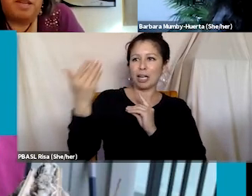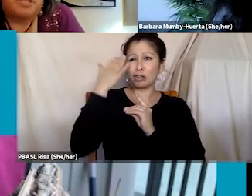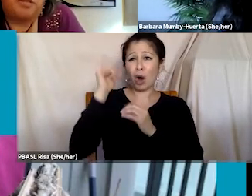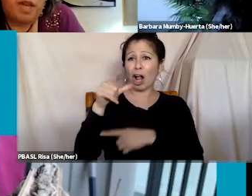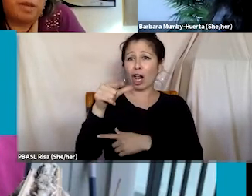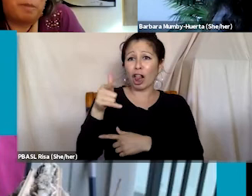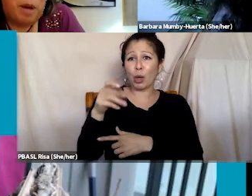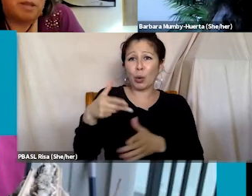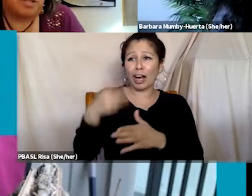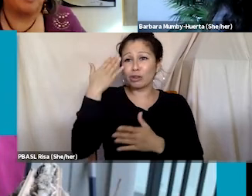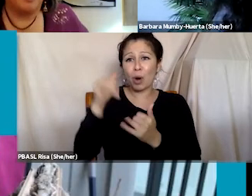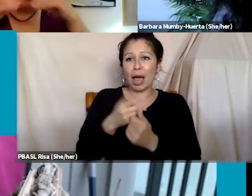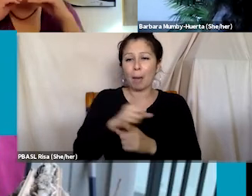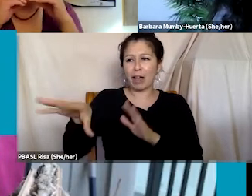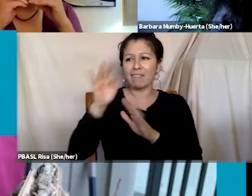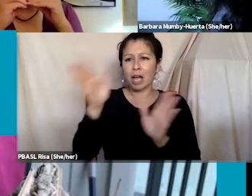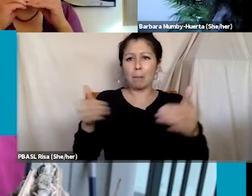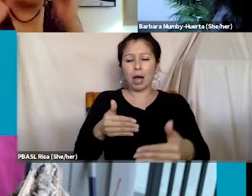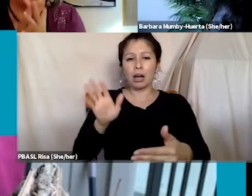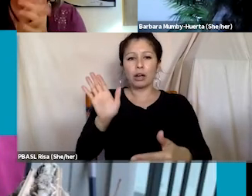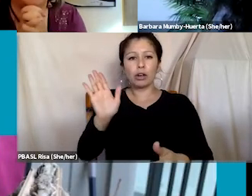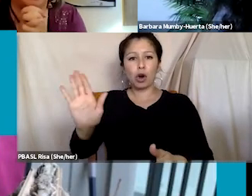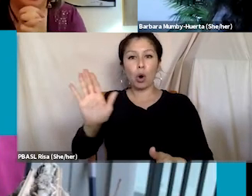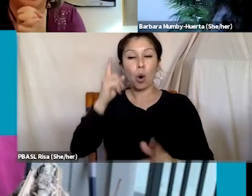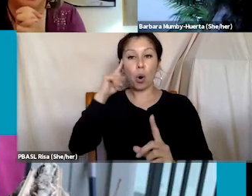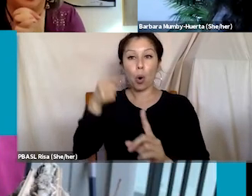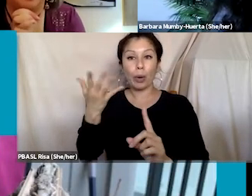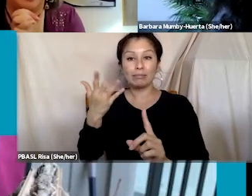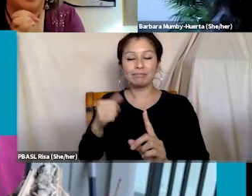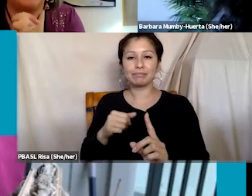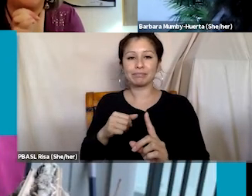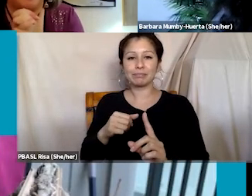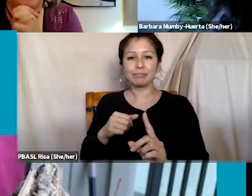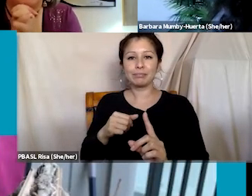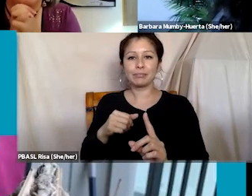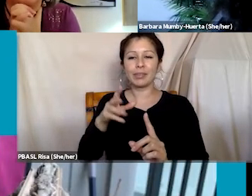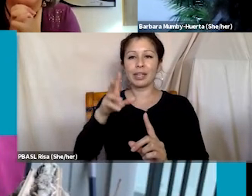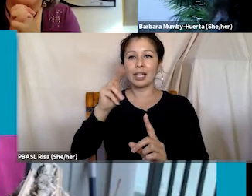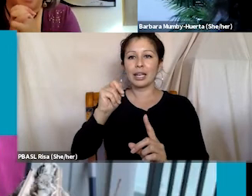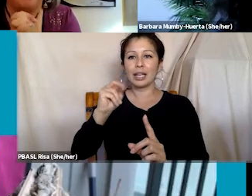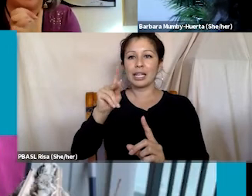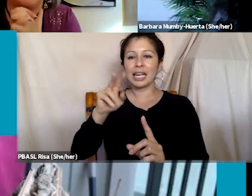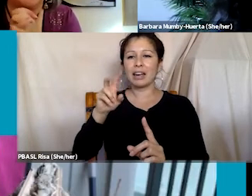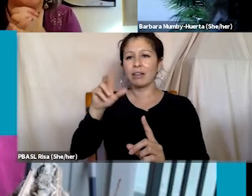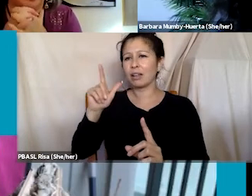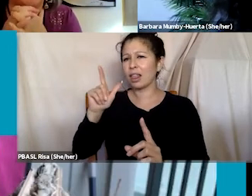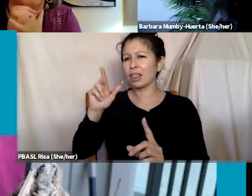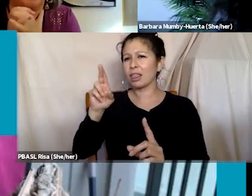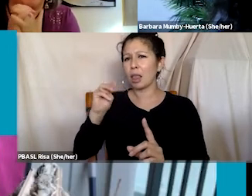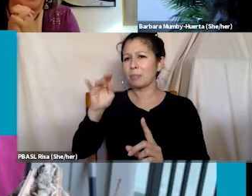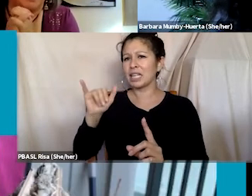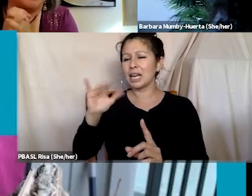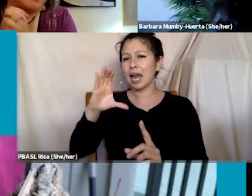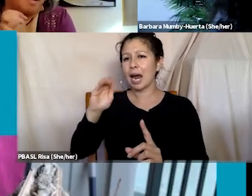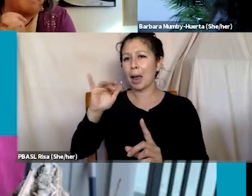gun. But she found this box. Her goal was a native Lumbee cabin. She wanted